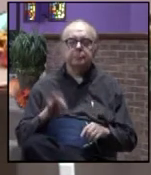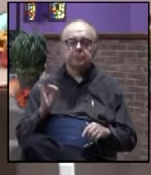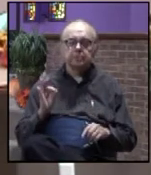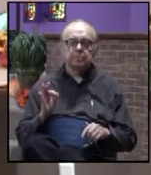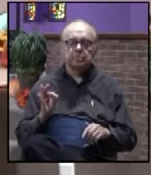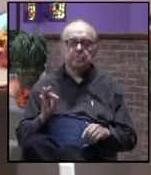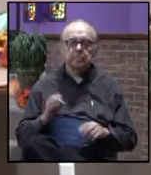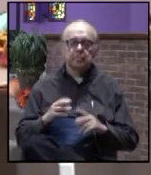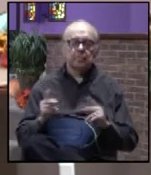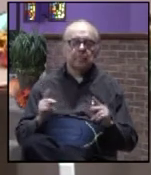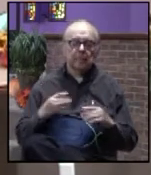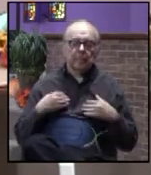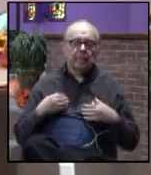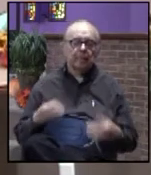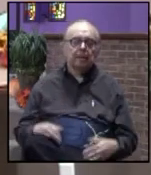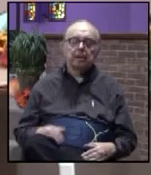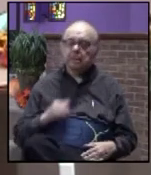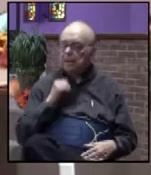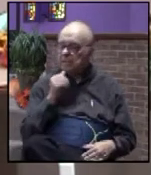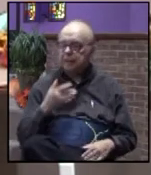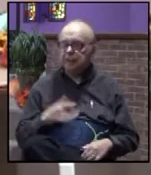a place on my body that doesn't hurt.